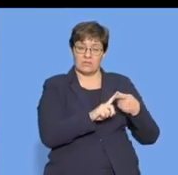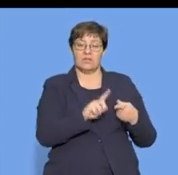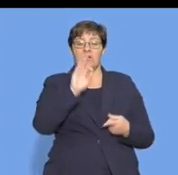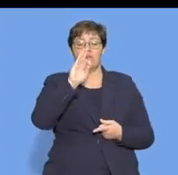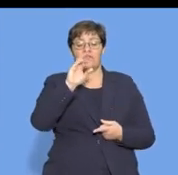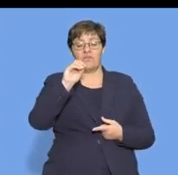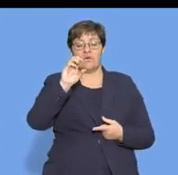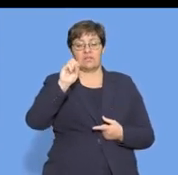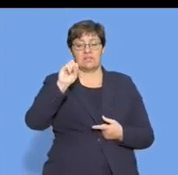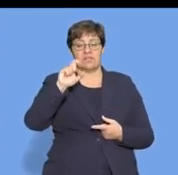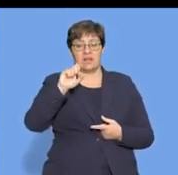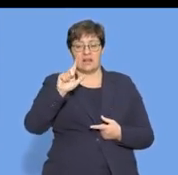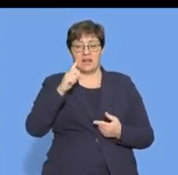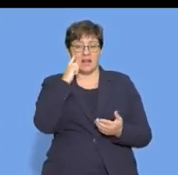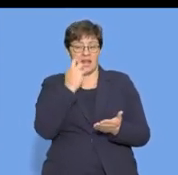at fossil evidence.